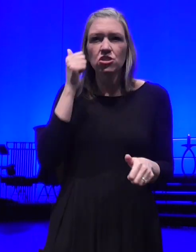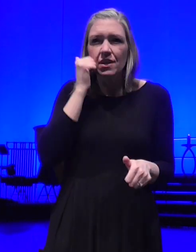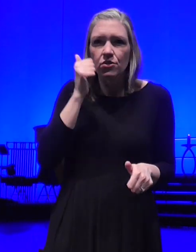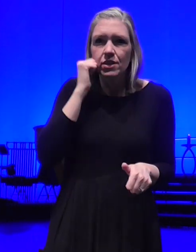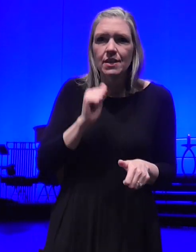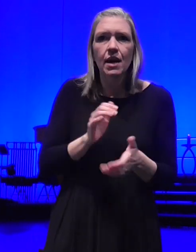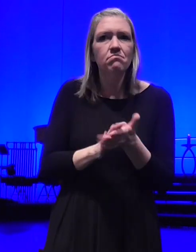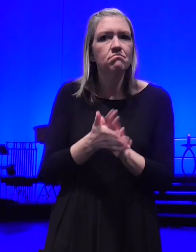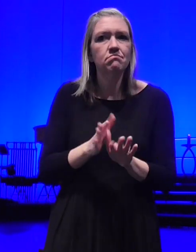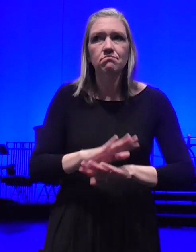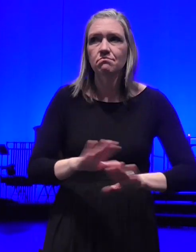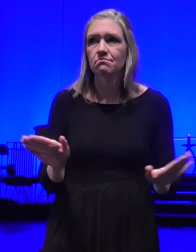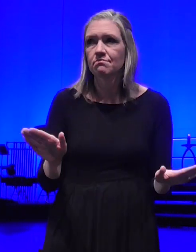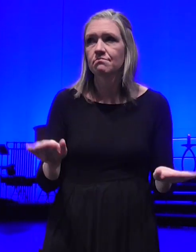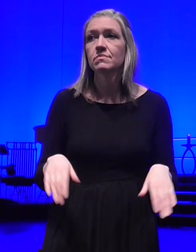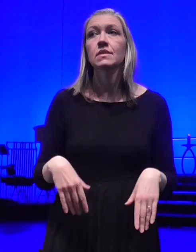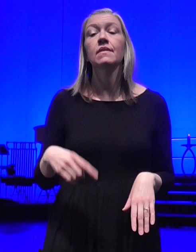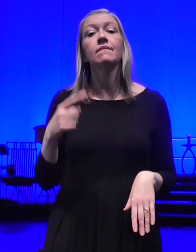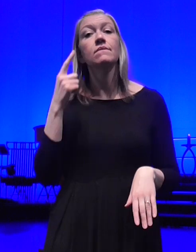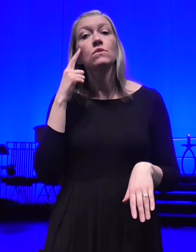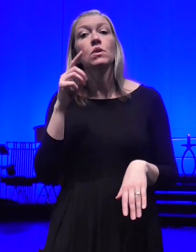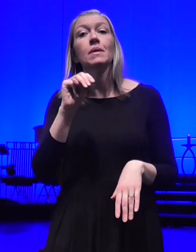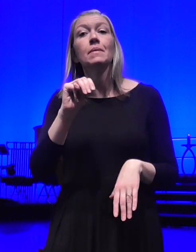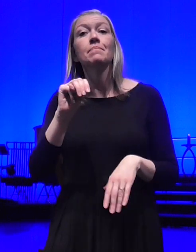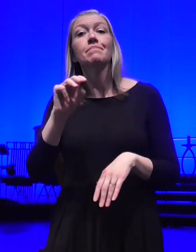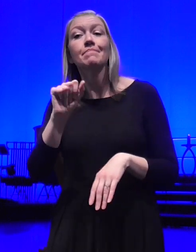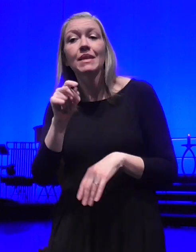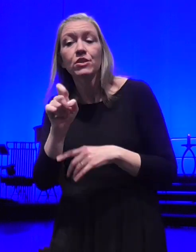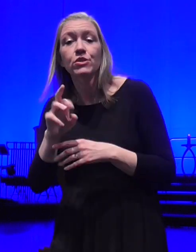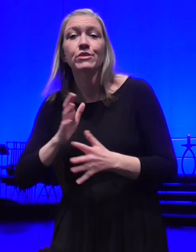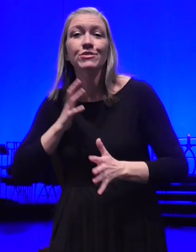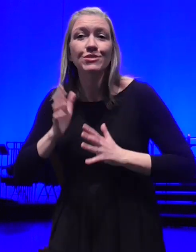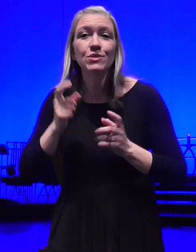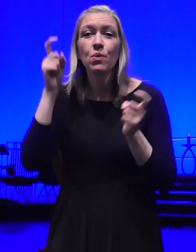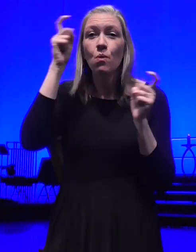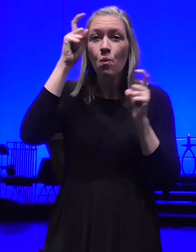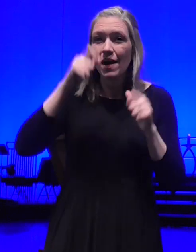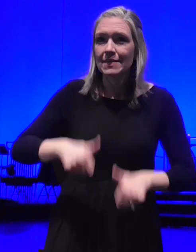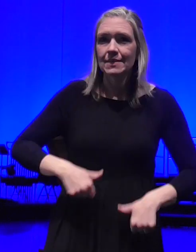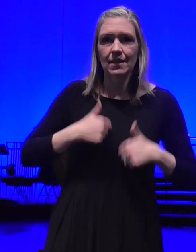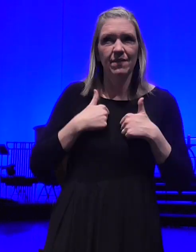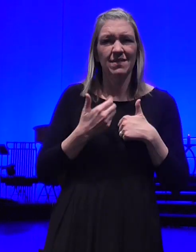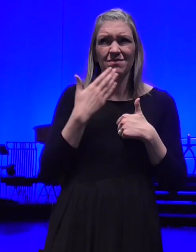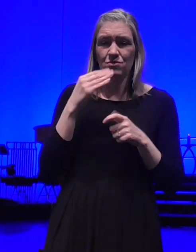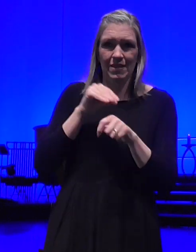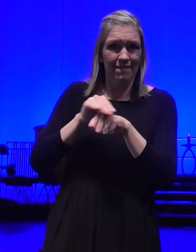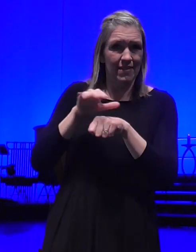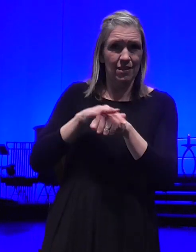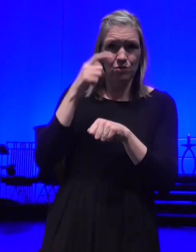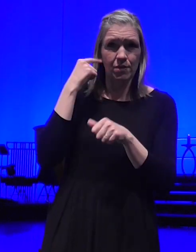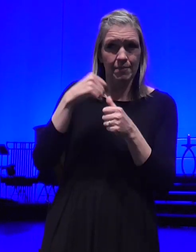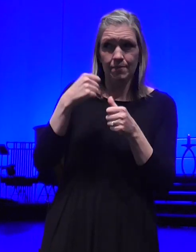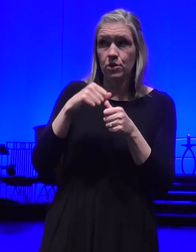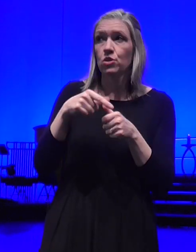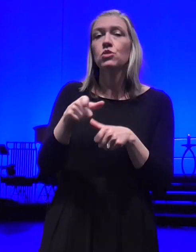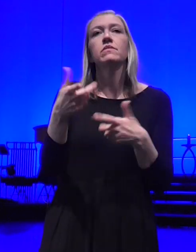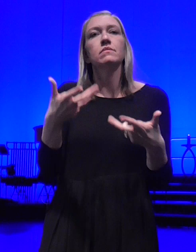it. For manners and for wise living, it is a vice to remember. You have done what you